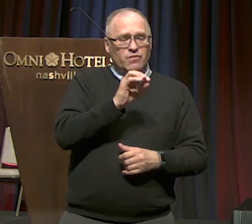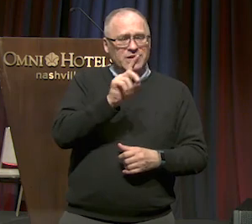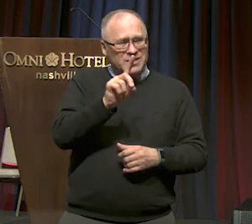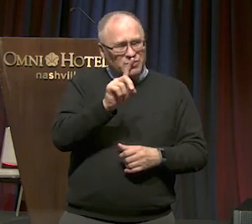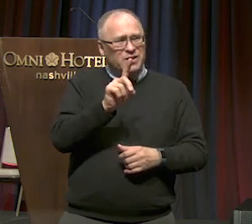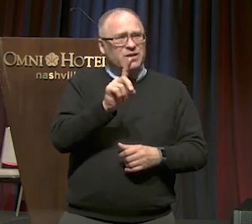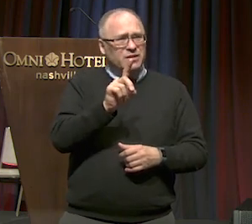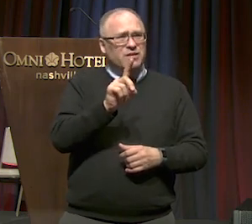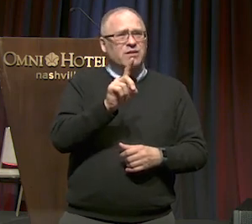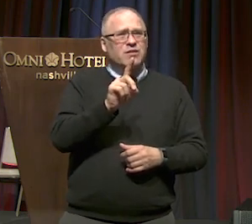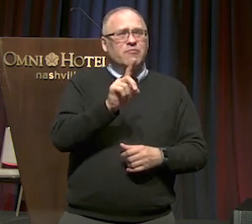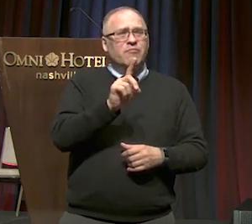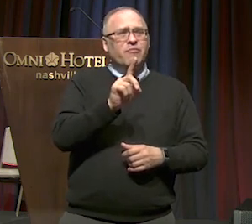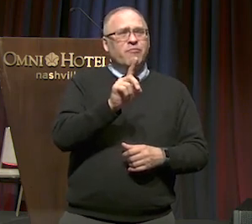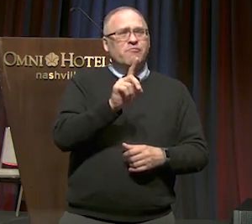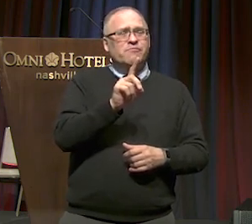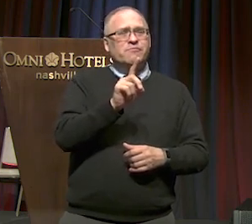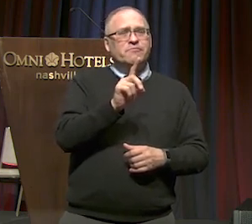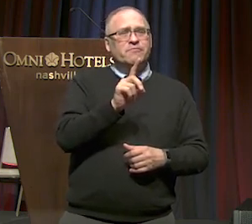are not